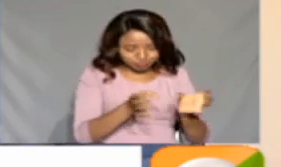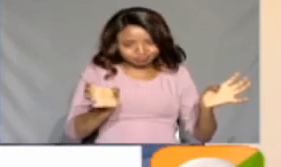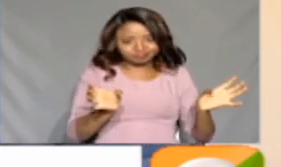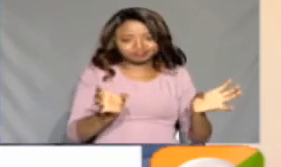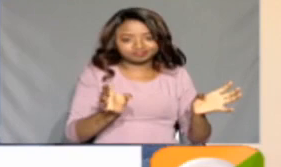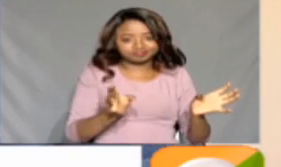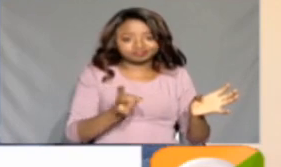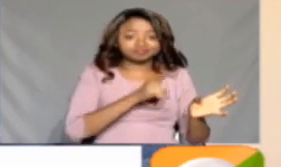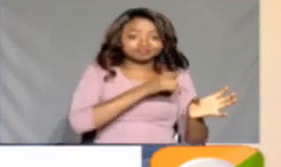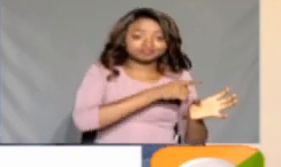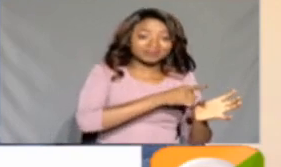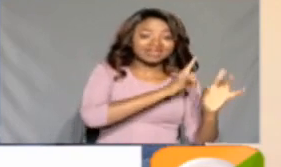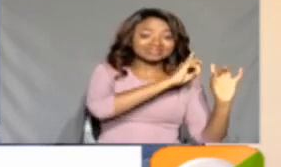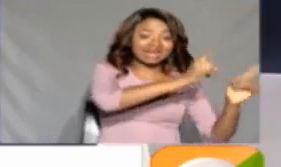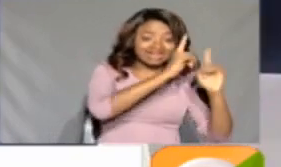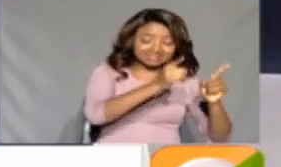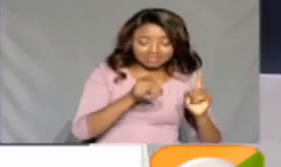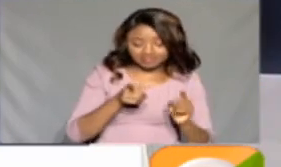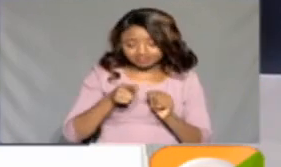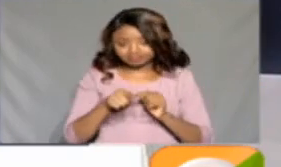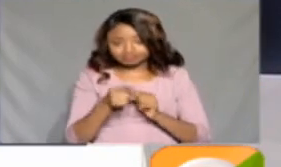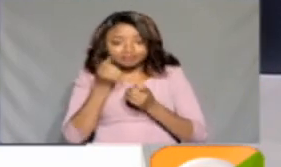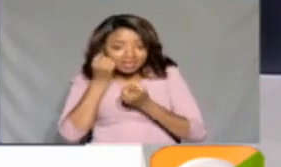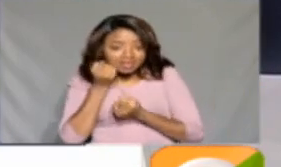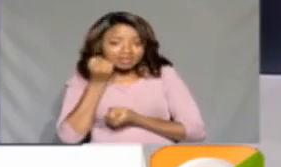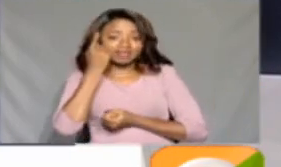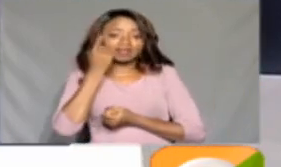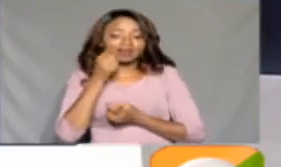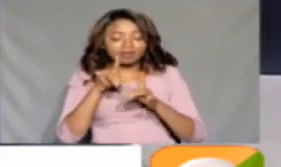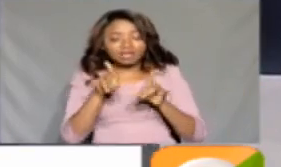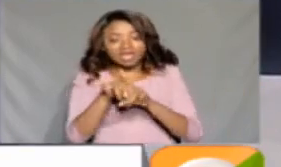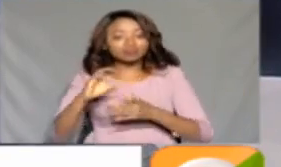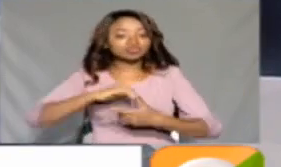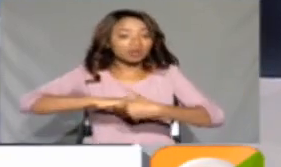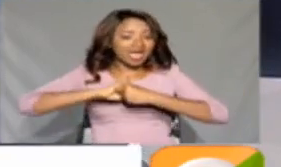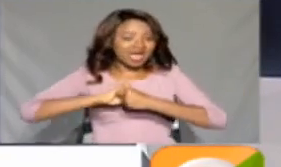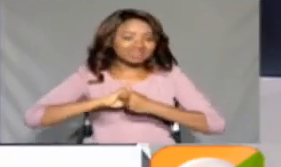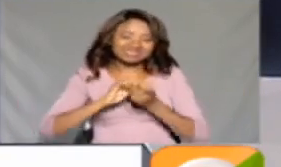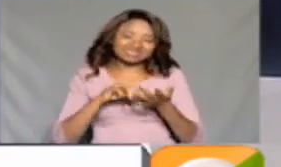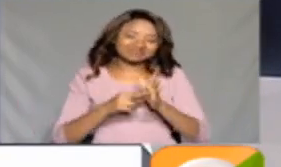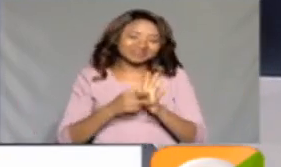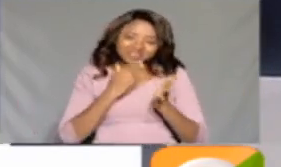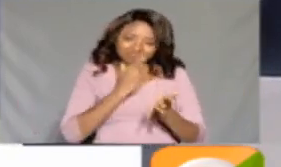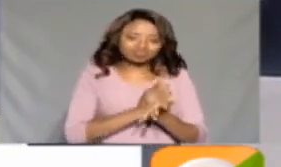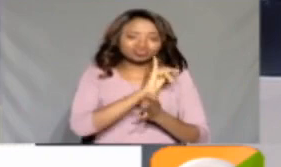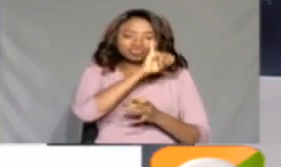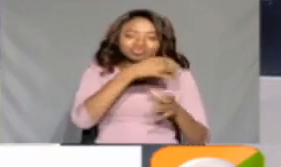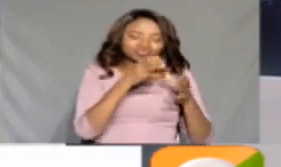DP versus Pro Uhuru, handshake. So no longer at his center cannot hold, things fall apart.